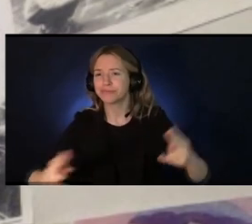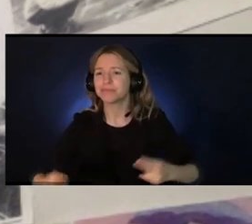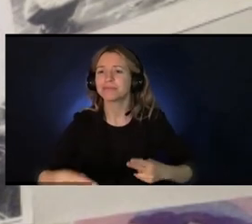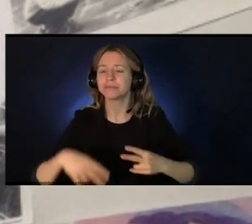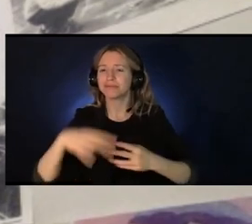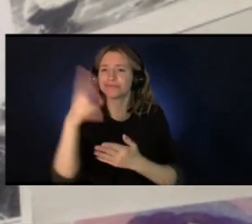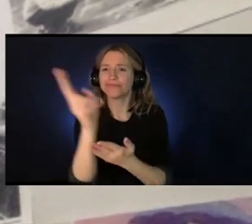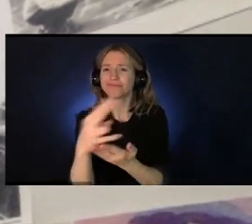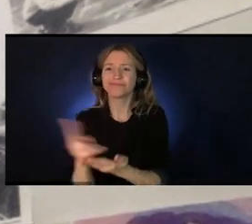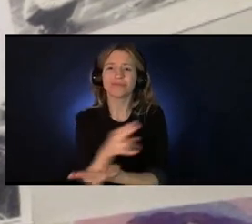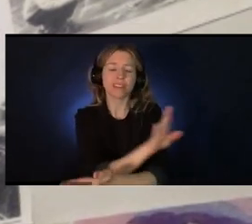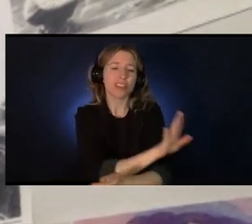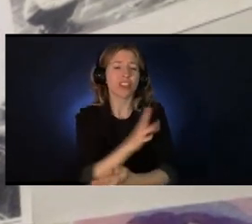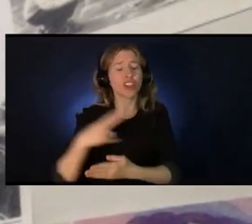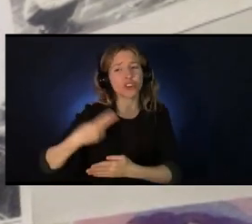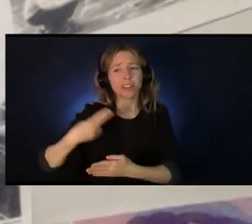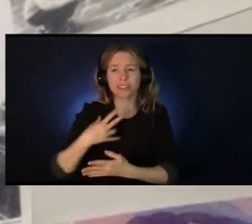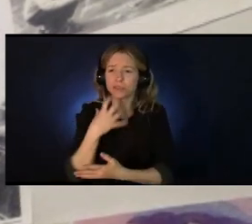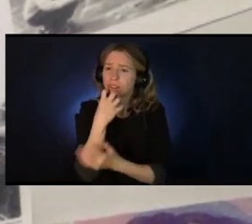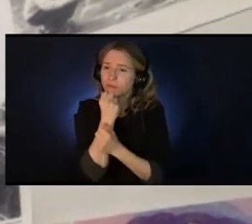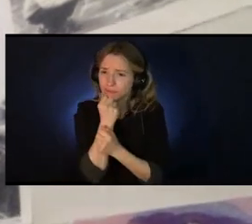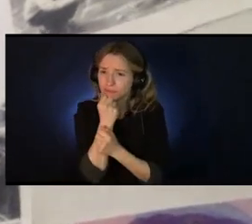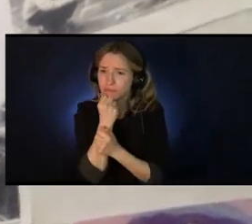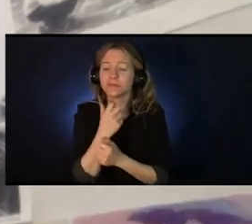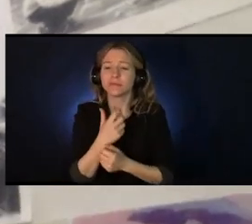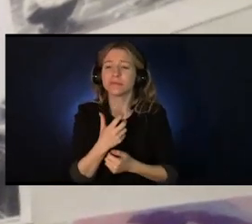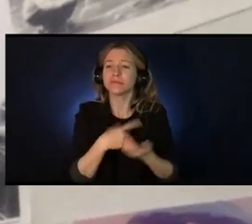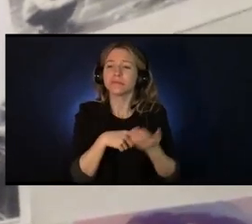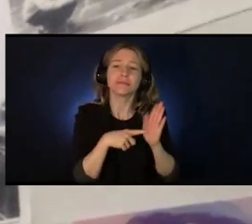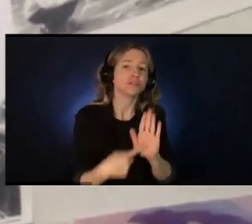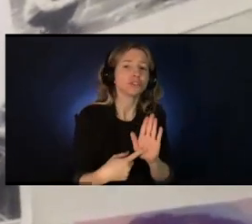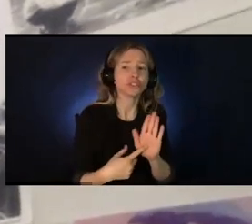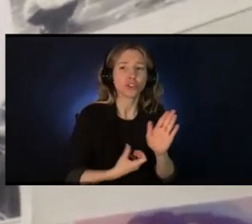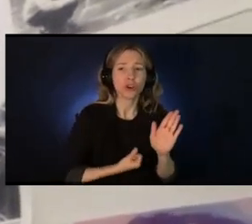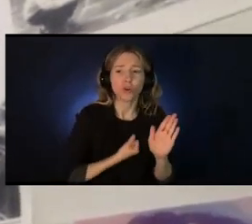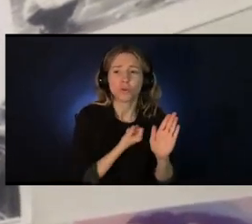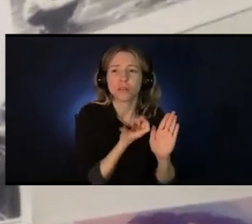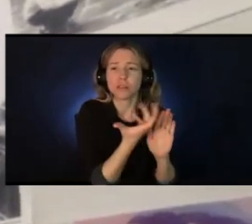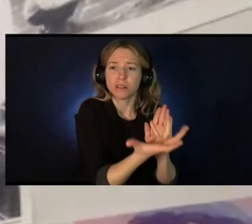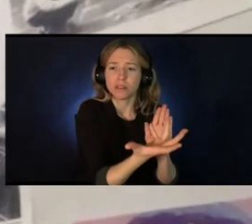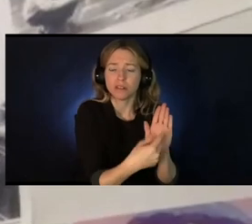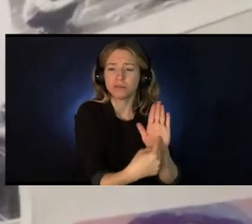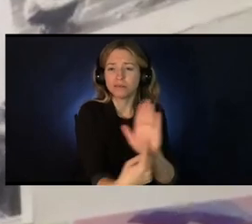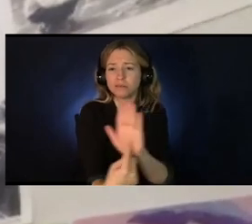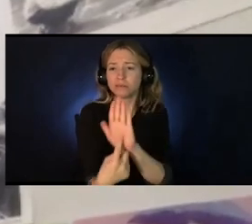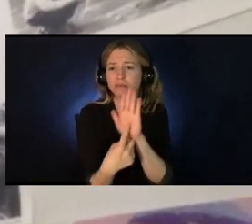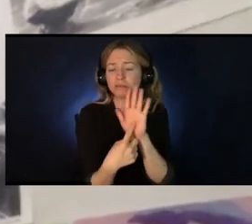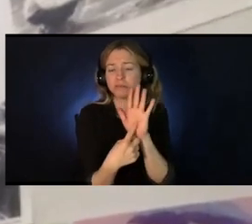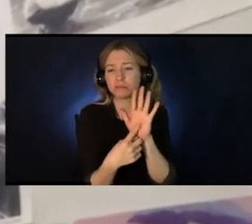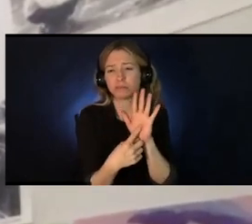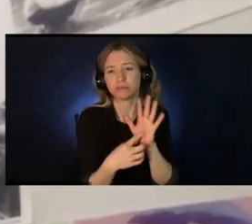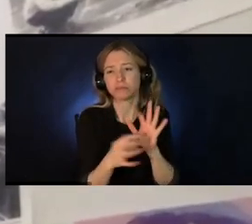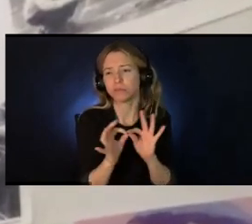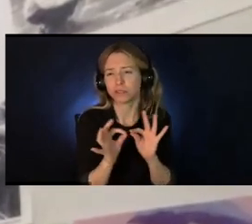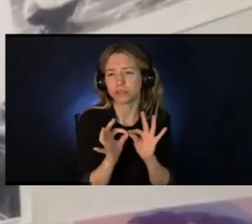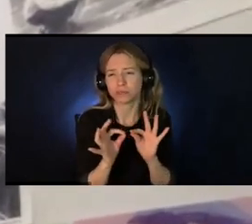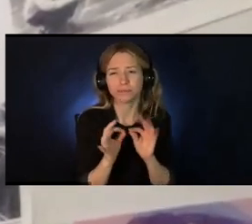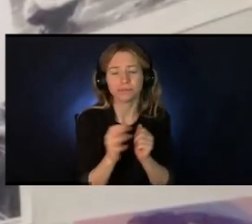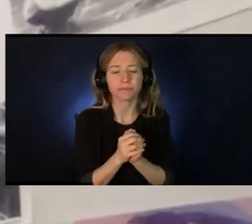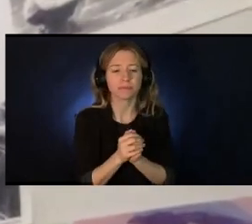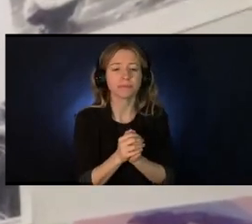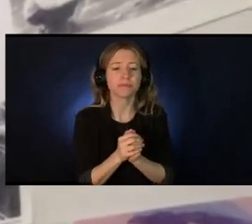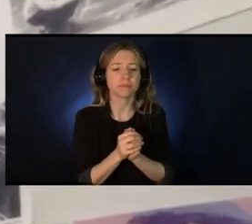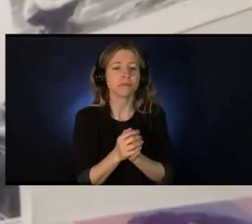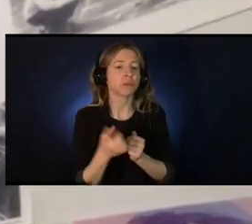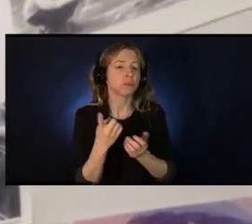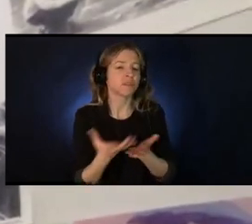established. One of the things that I get constantly from people is that, well, my